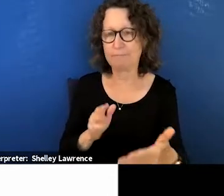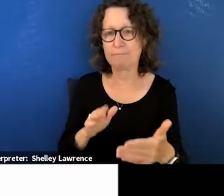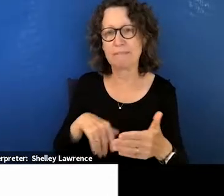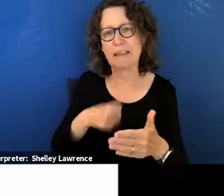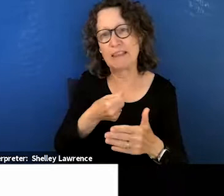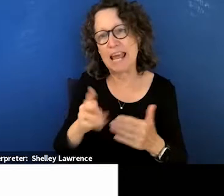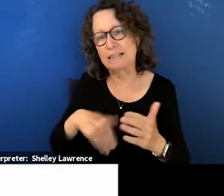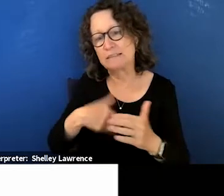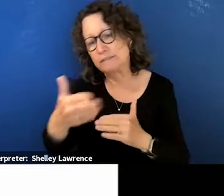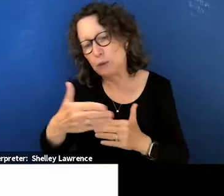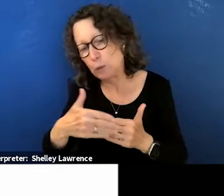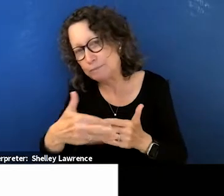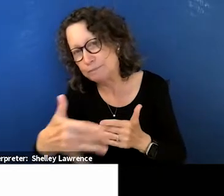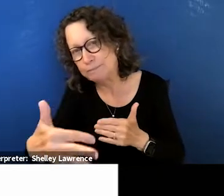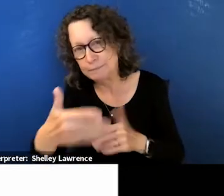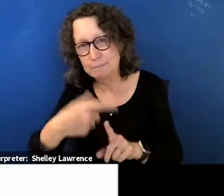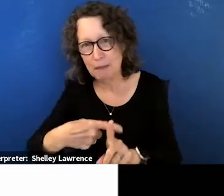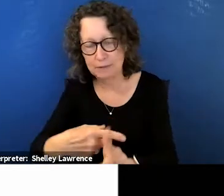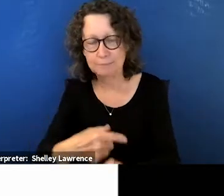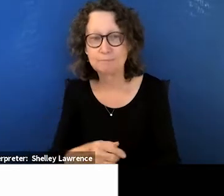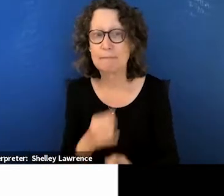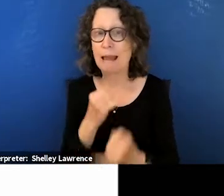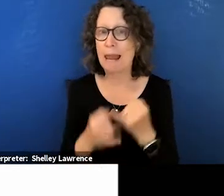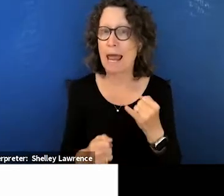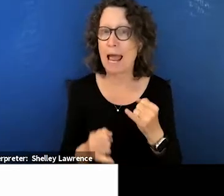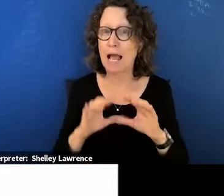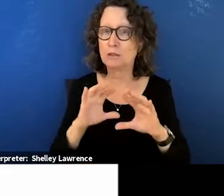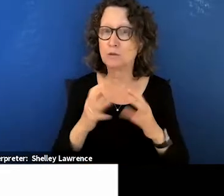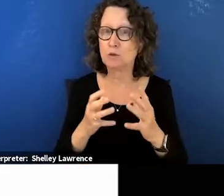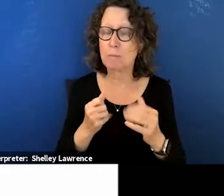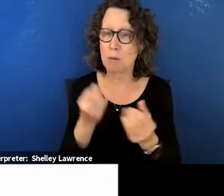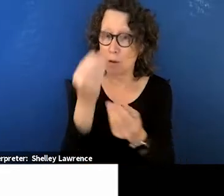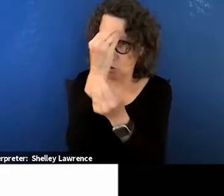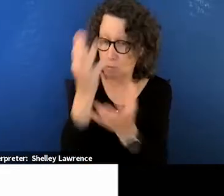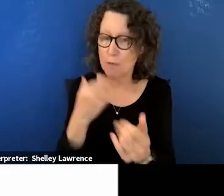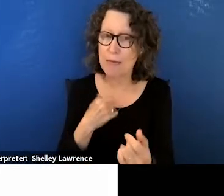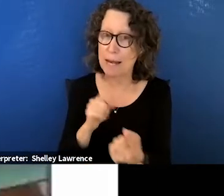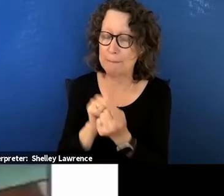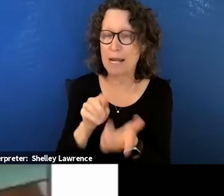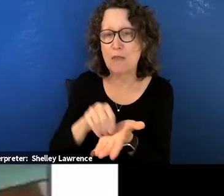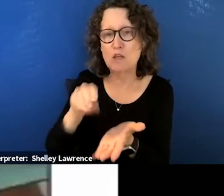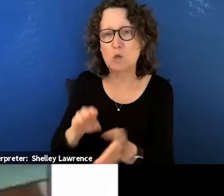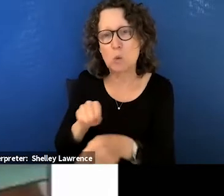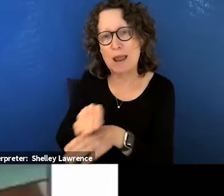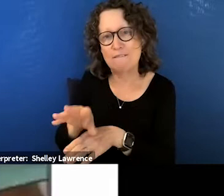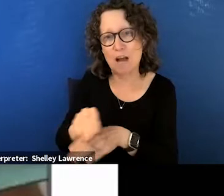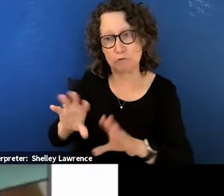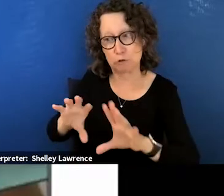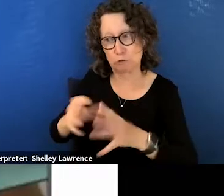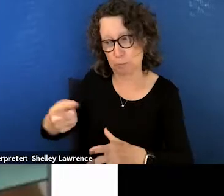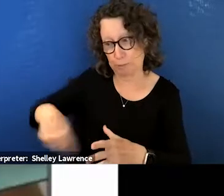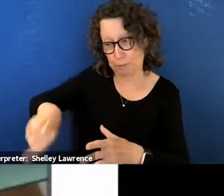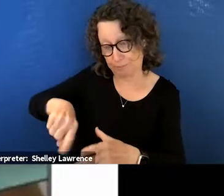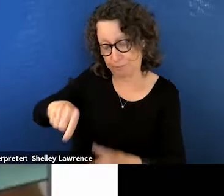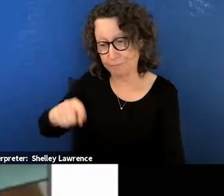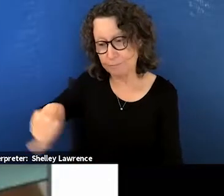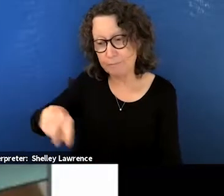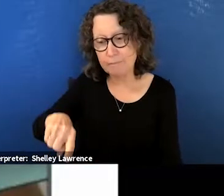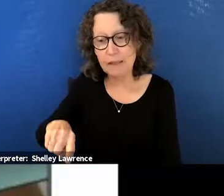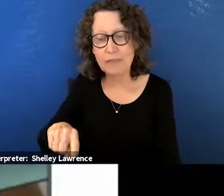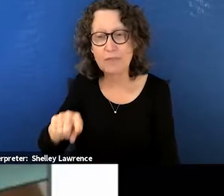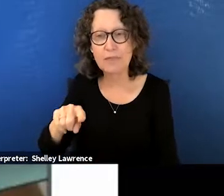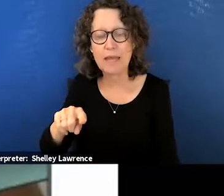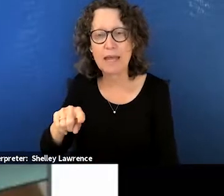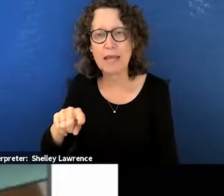months. The last group that I want to report that I met with was the Student Advisory Group, which is co-led